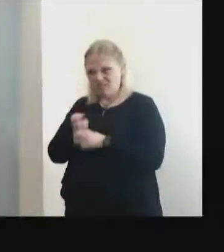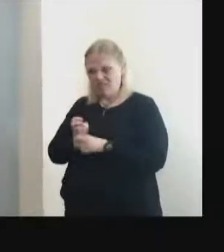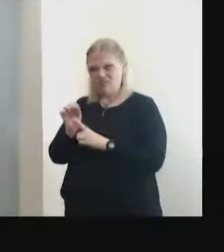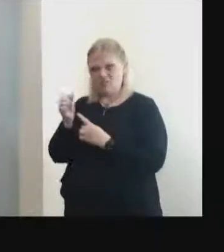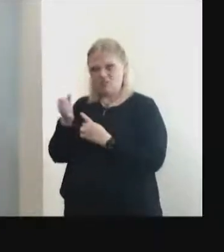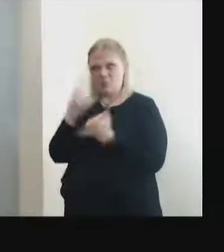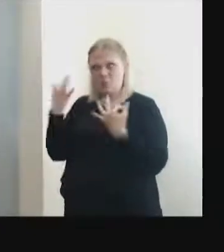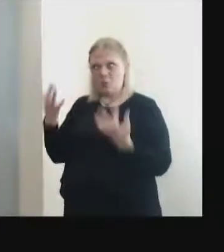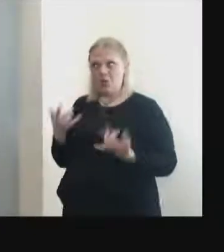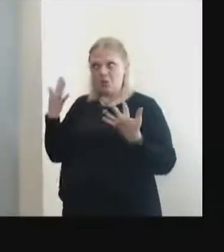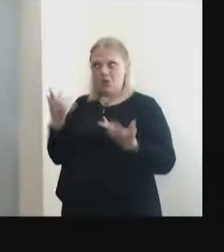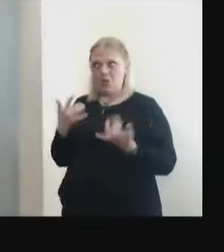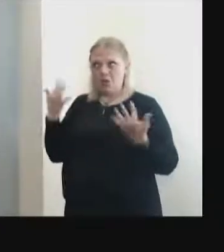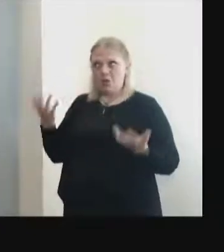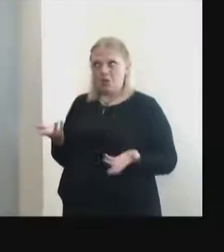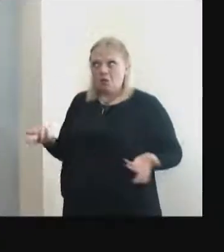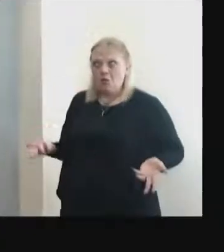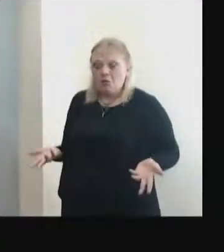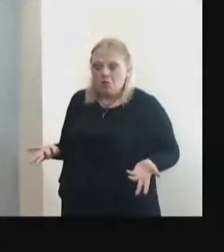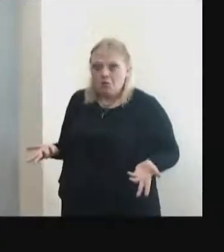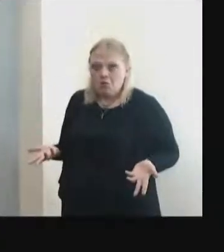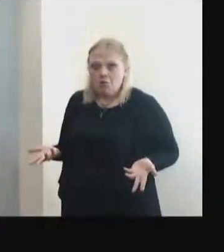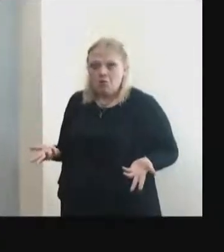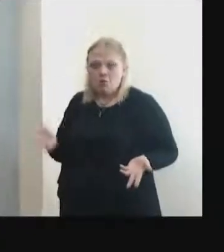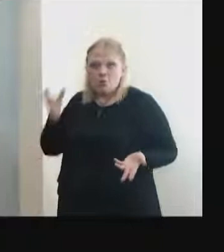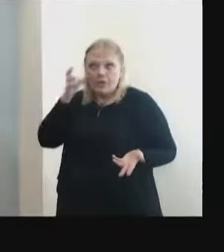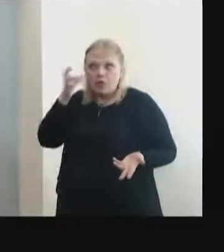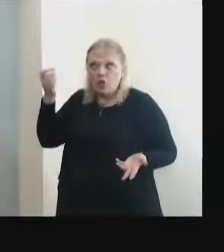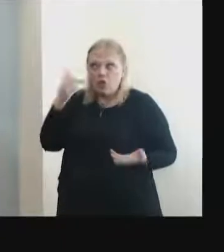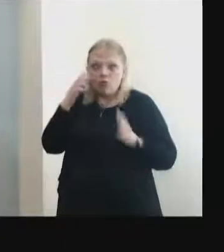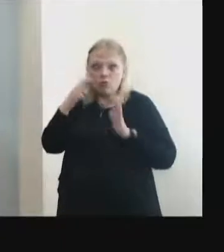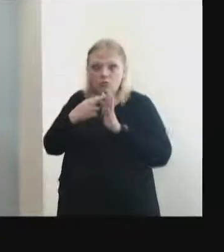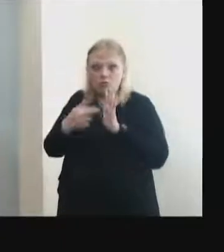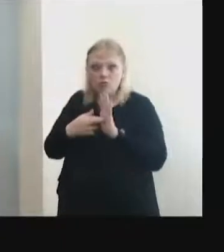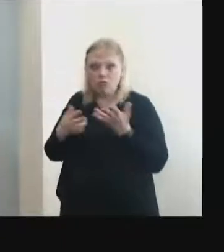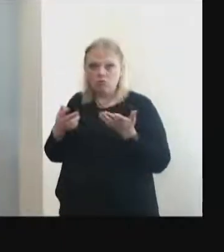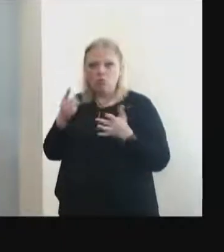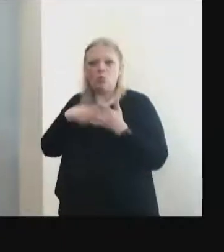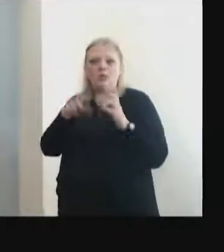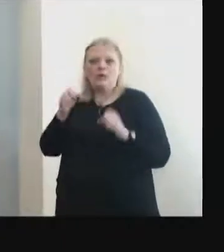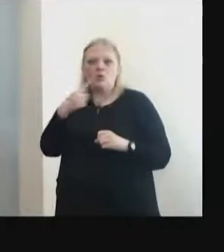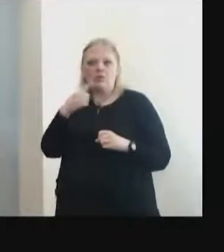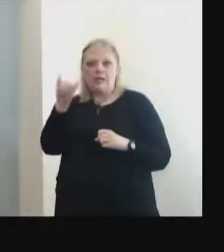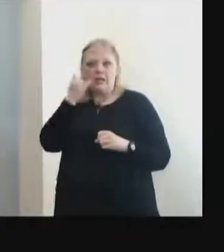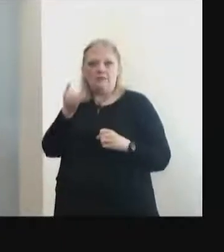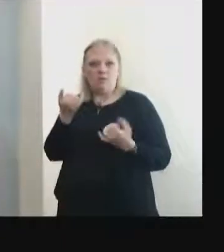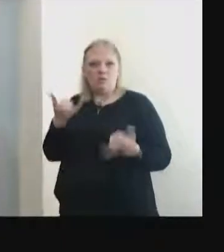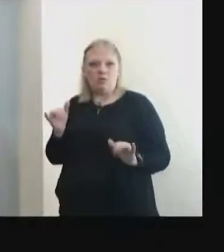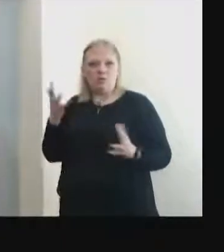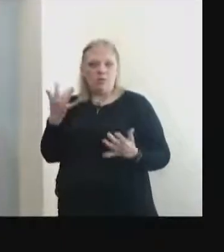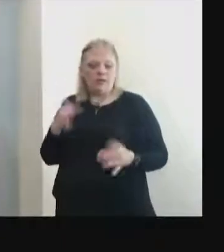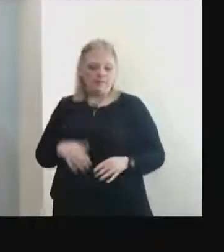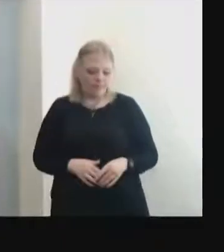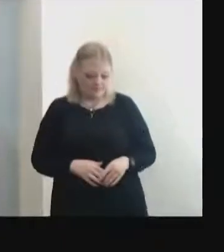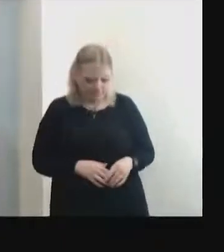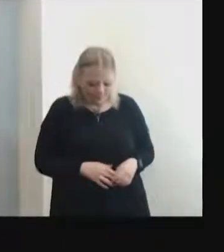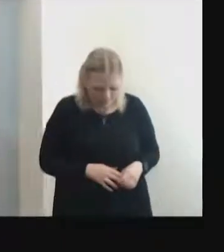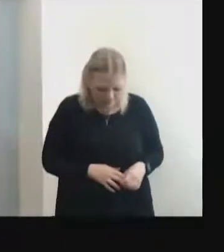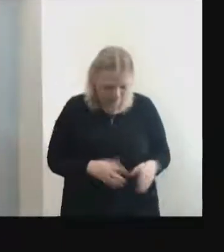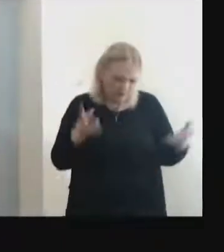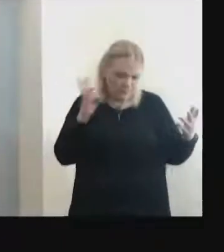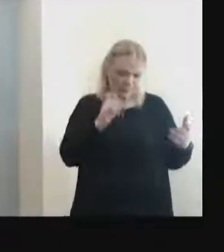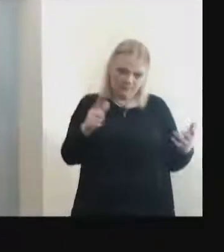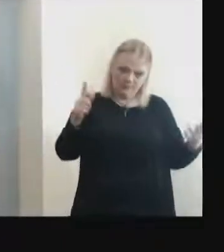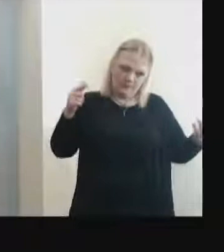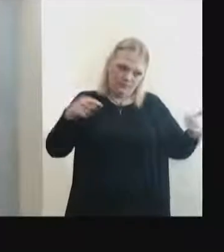And I guess, is there anything you can say to people who are still waiting on that guidance? Well,